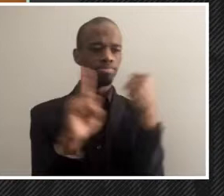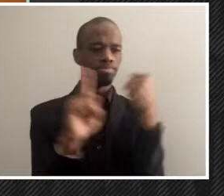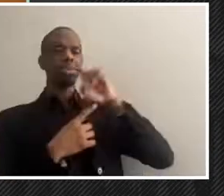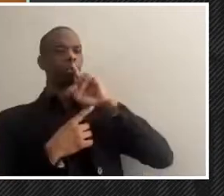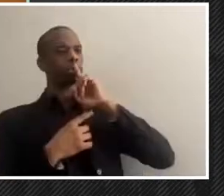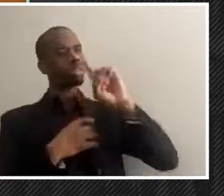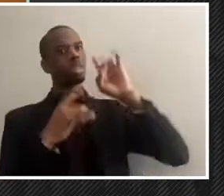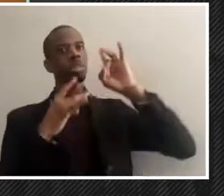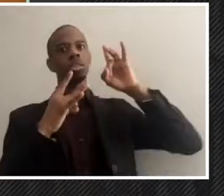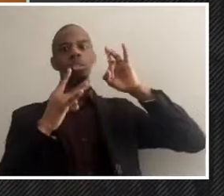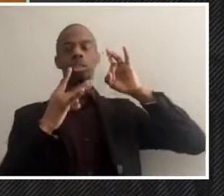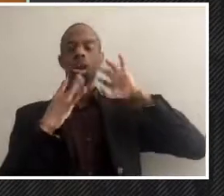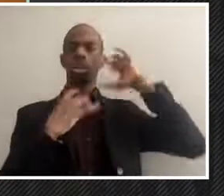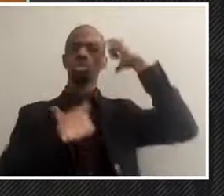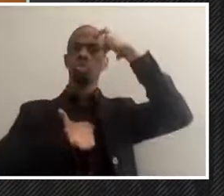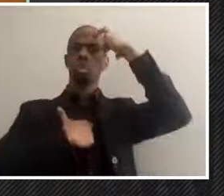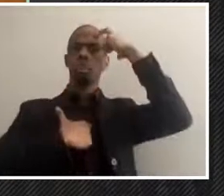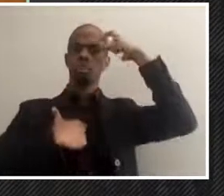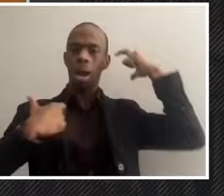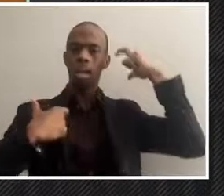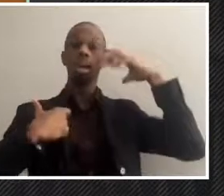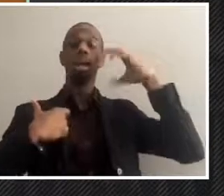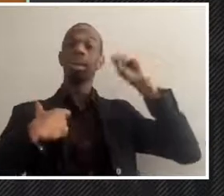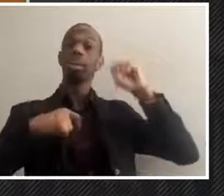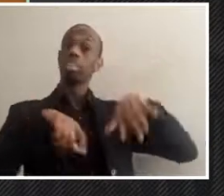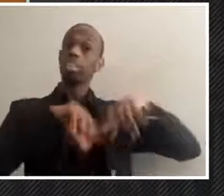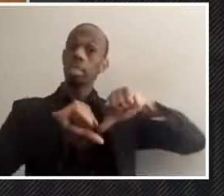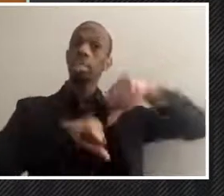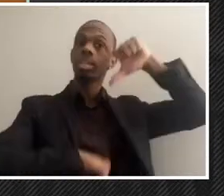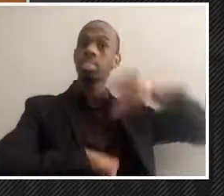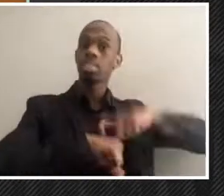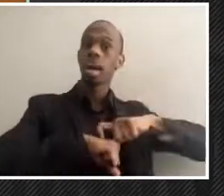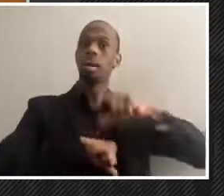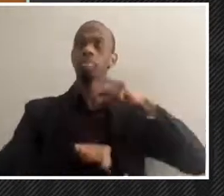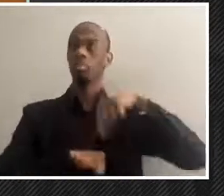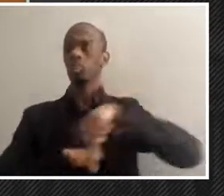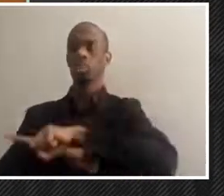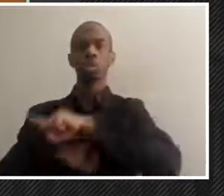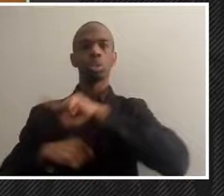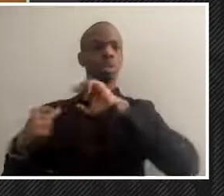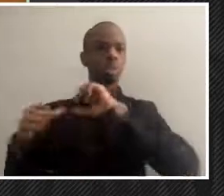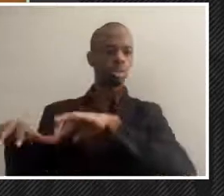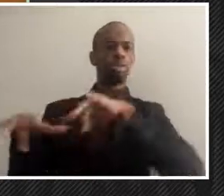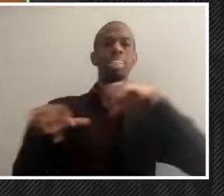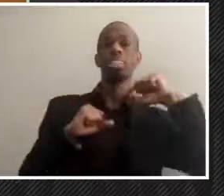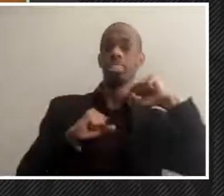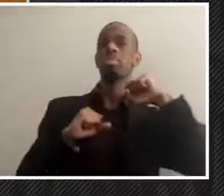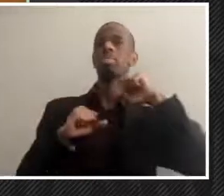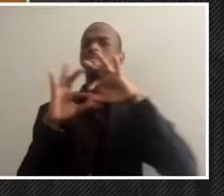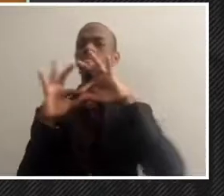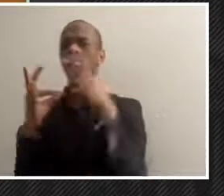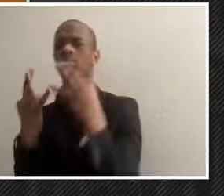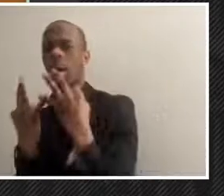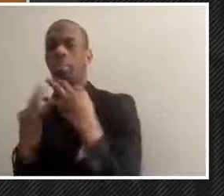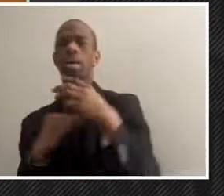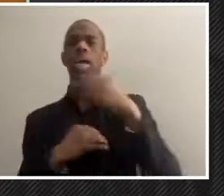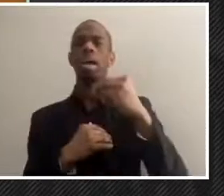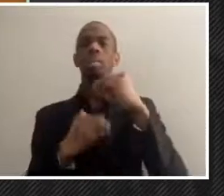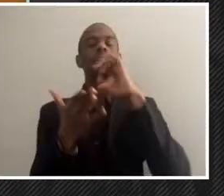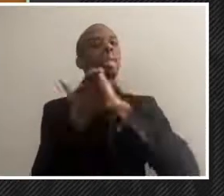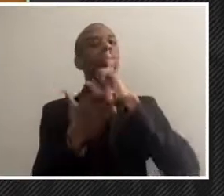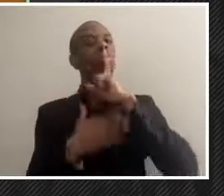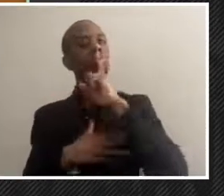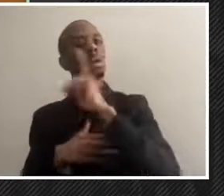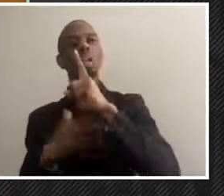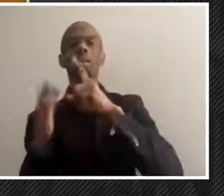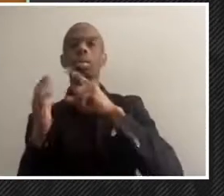family, and you know, it just goes to show how important and what your commitment is to making sure that you are, really